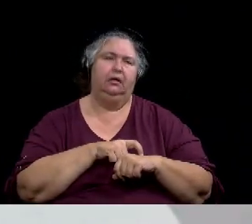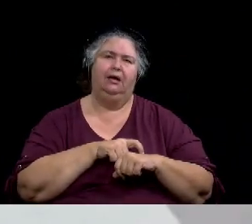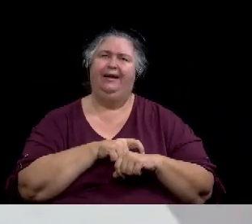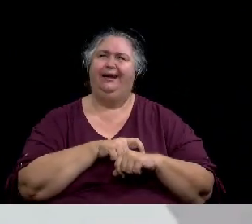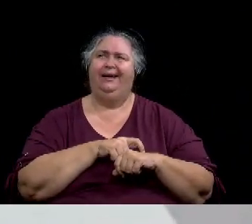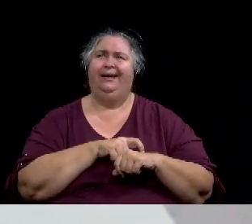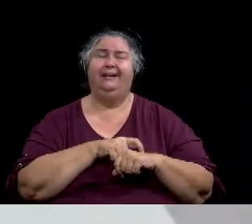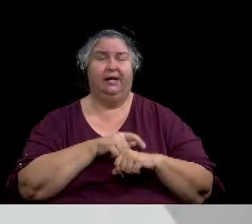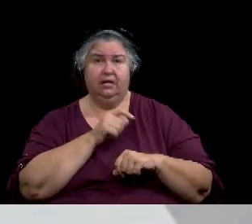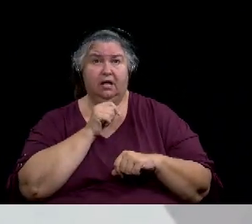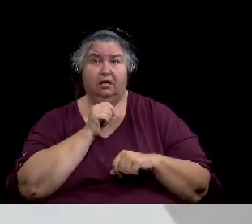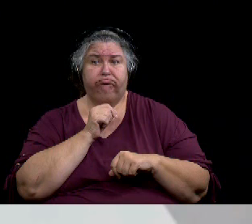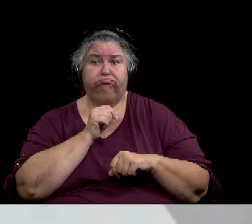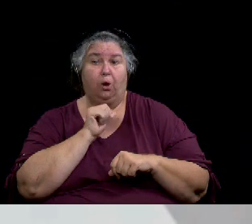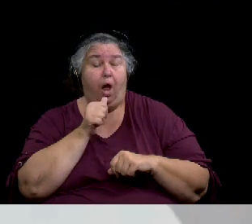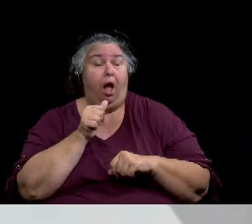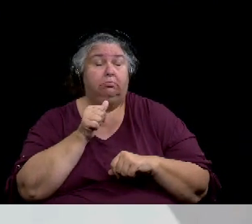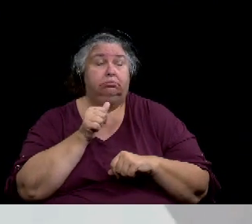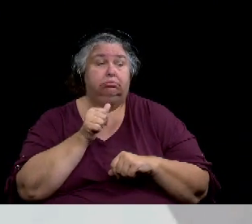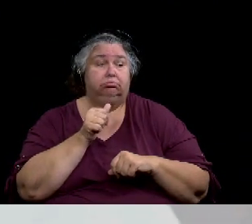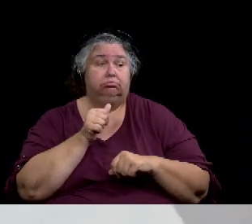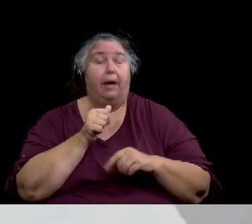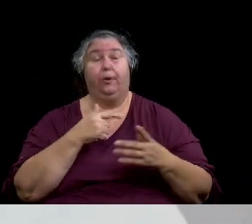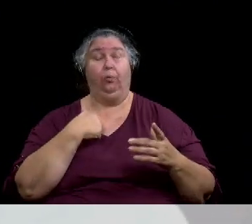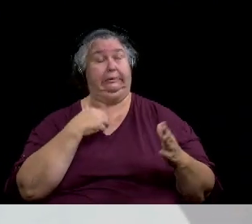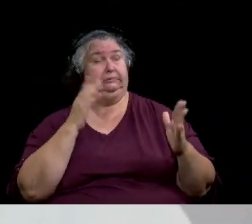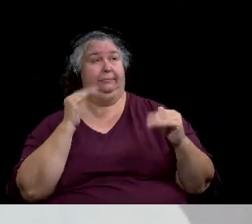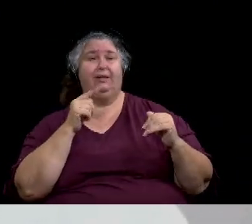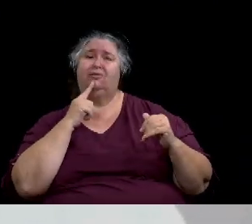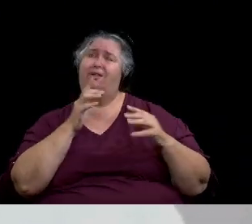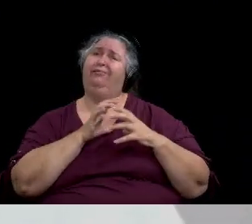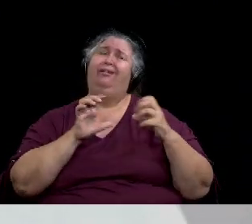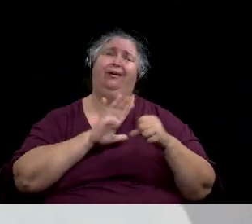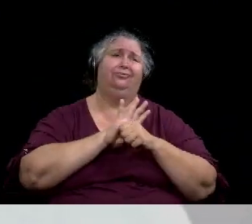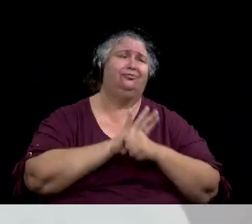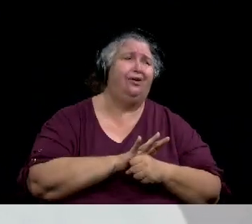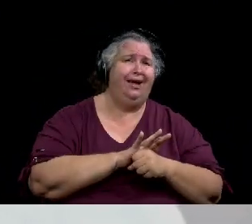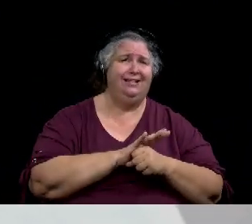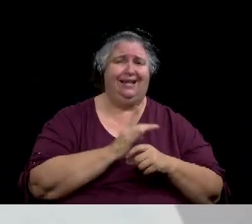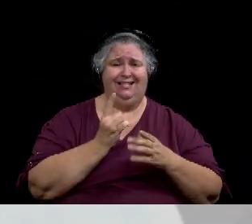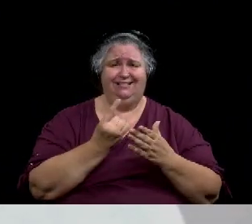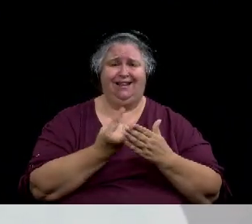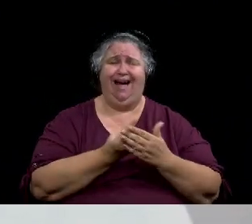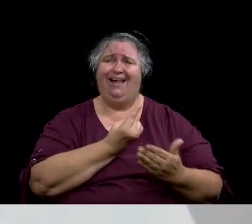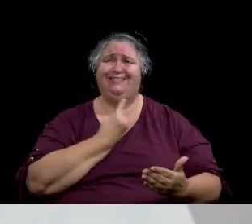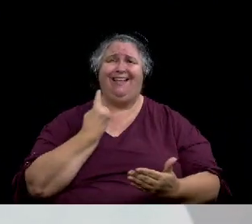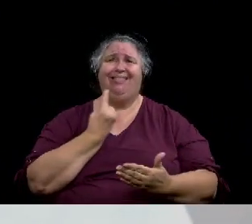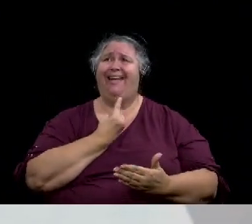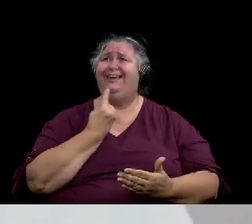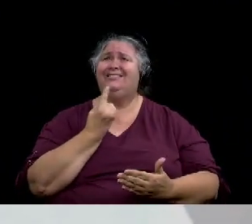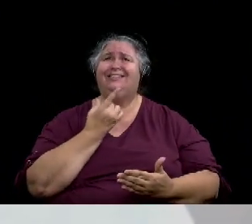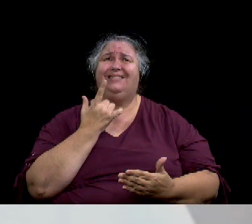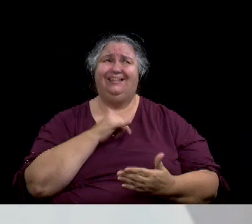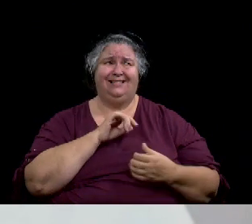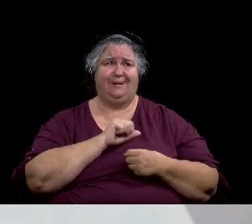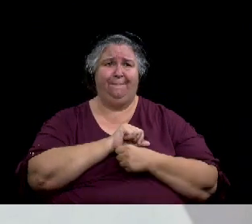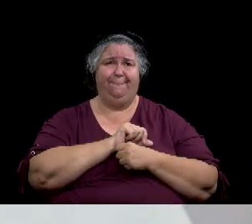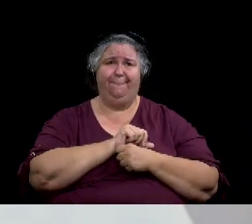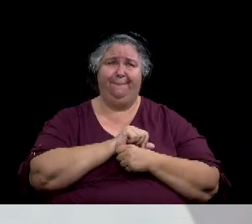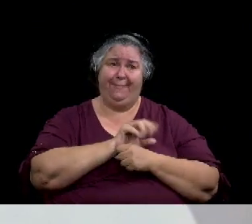all unexpected. There's a great deal of stress and isolation that this pandemic has caused,